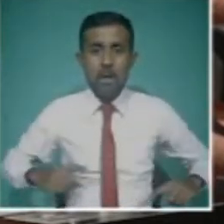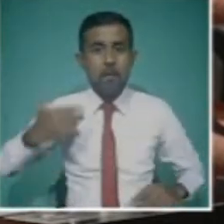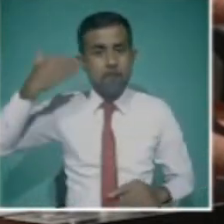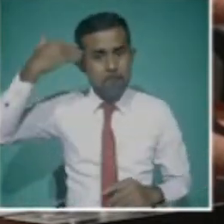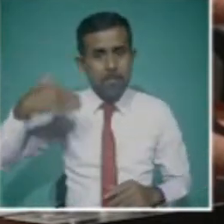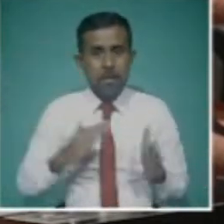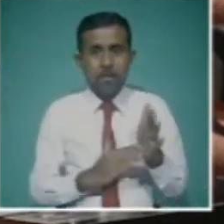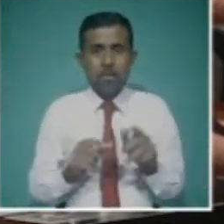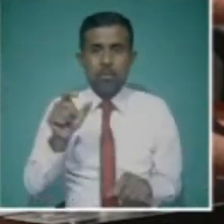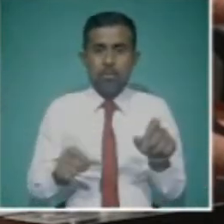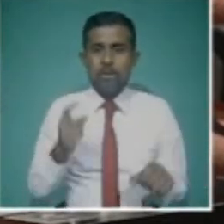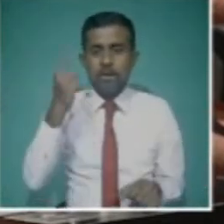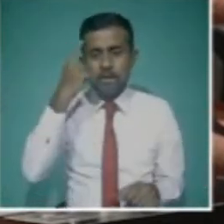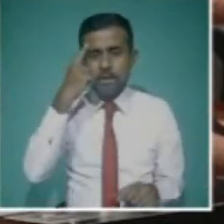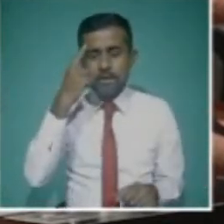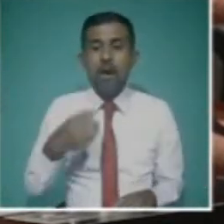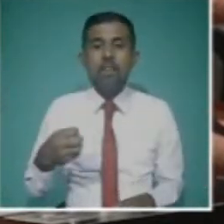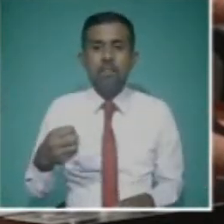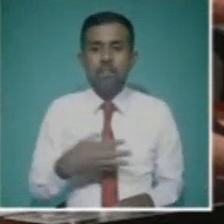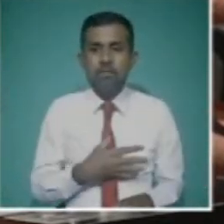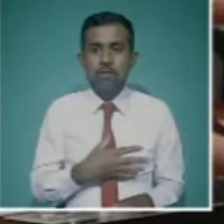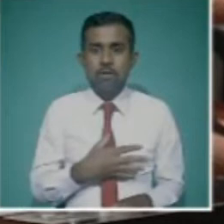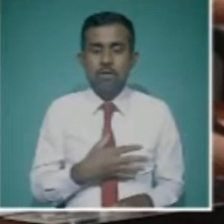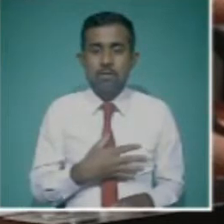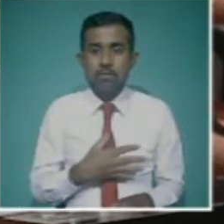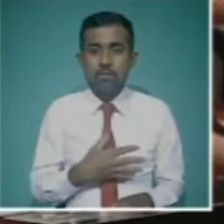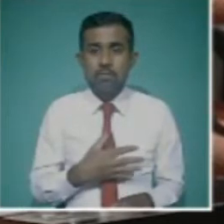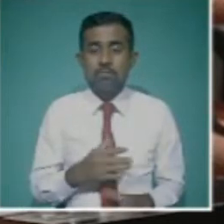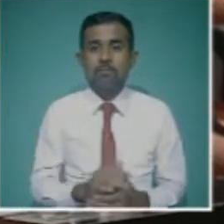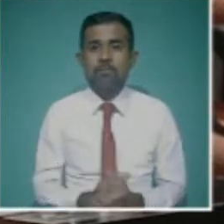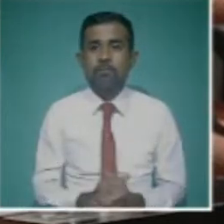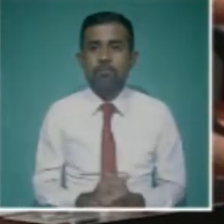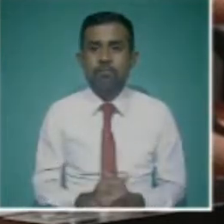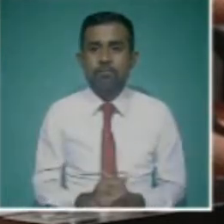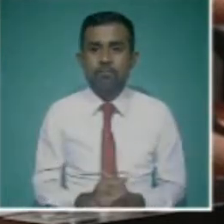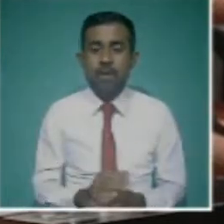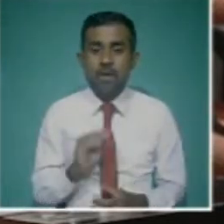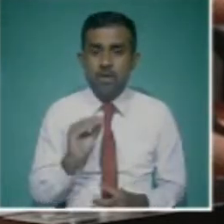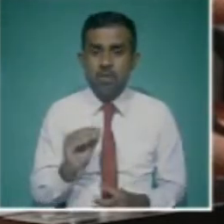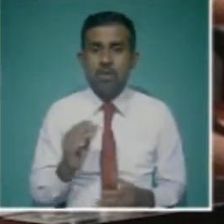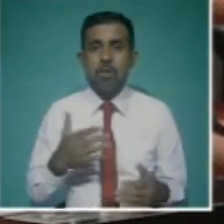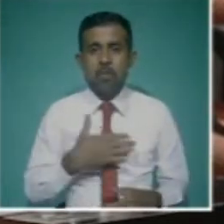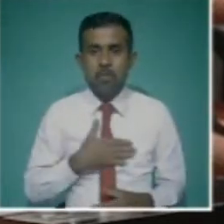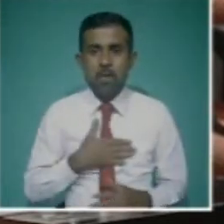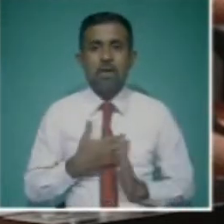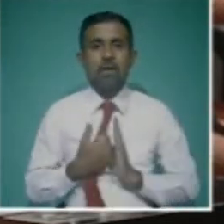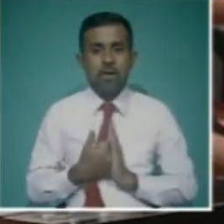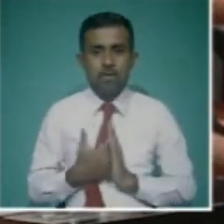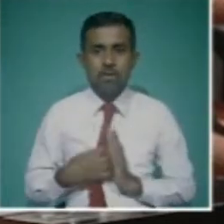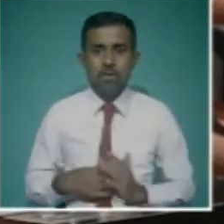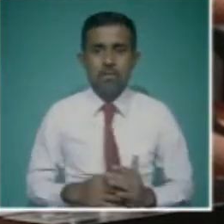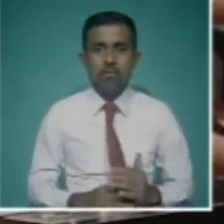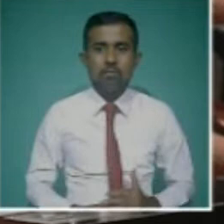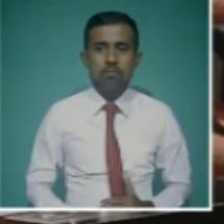this house is concerned, but I pay my respects and commence